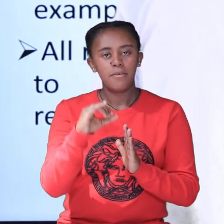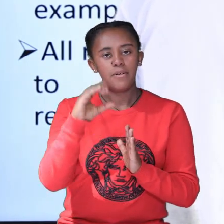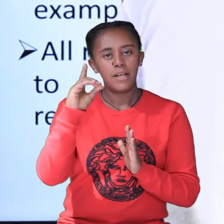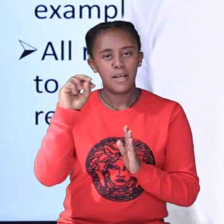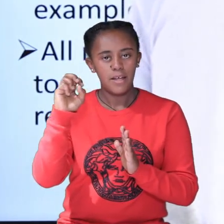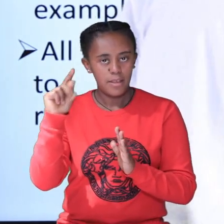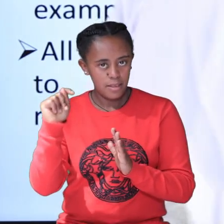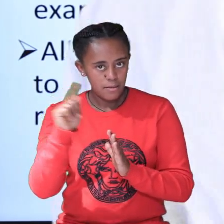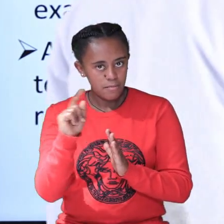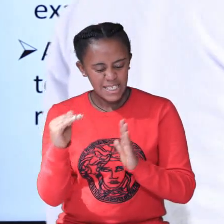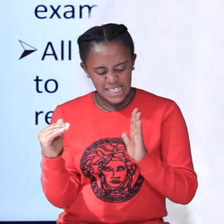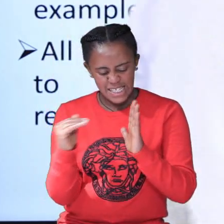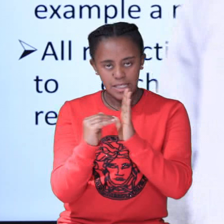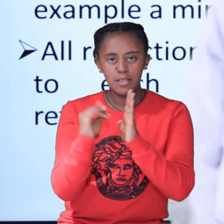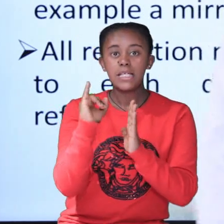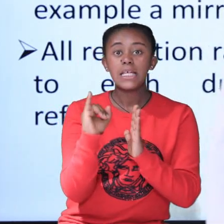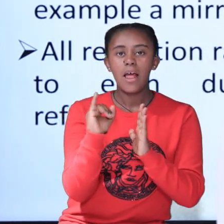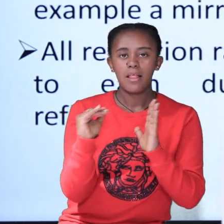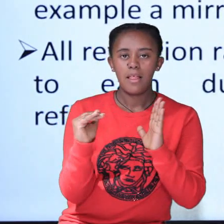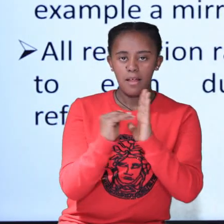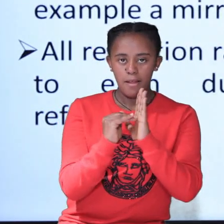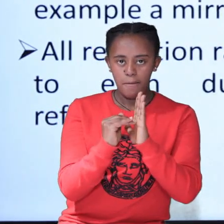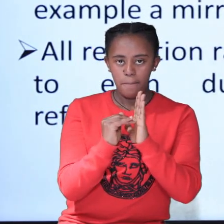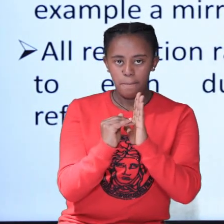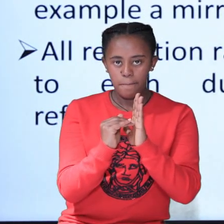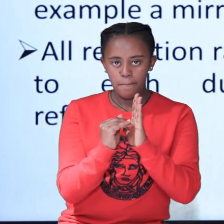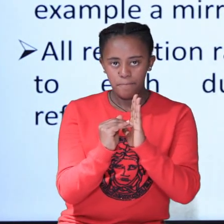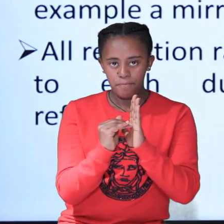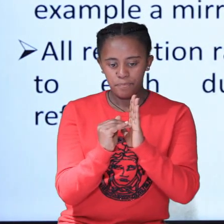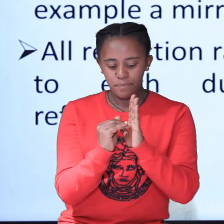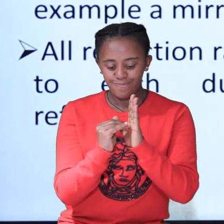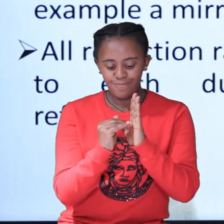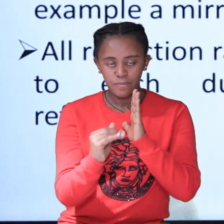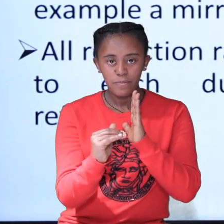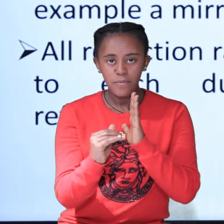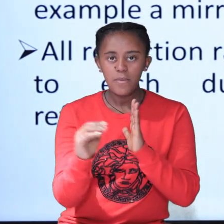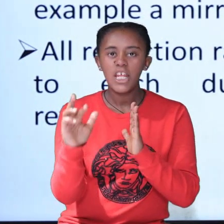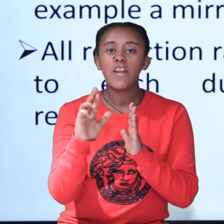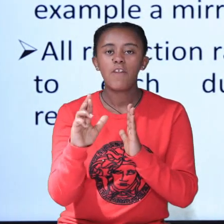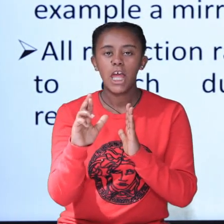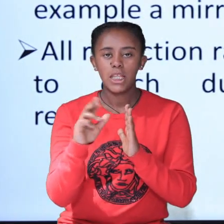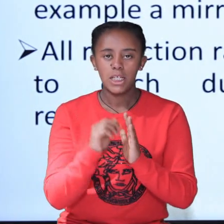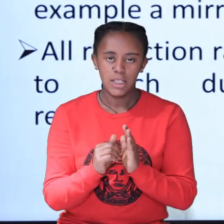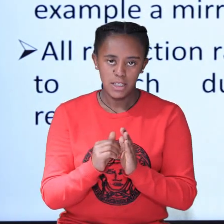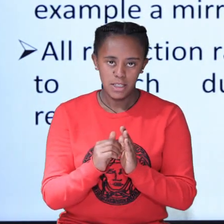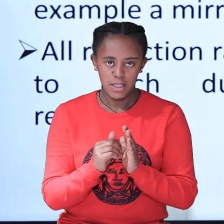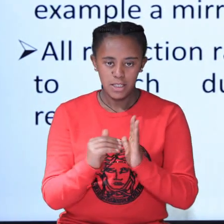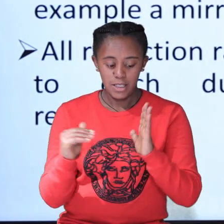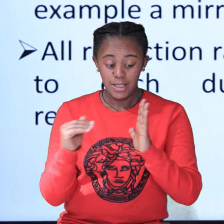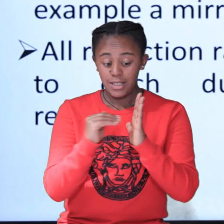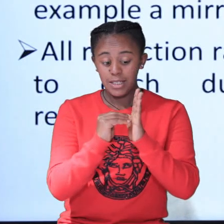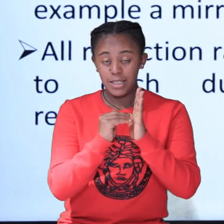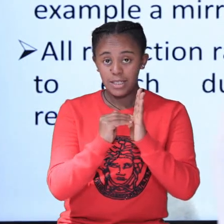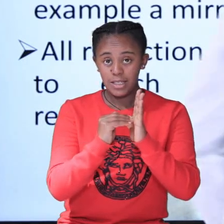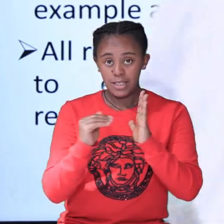rays. And also this is a reflected